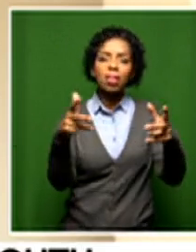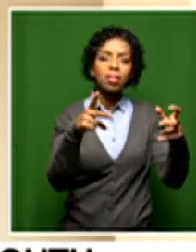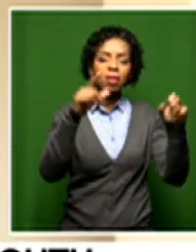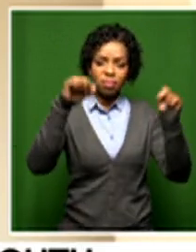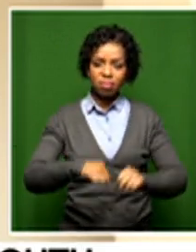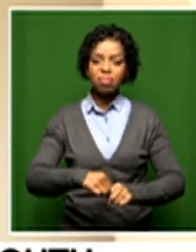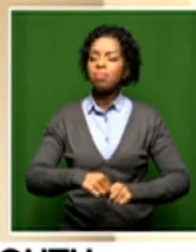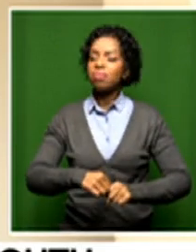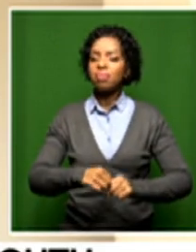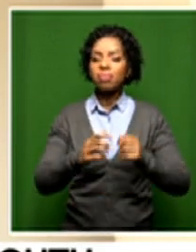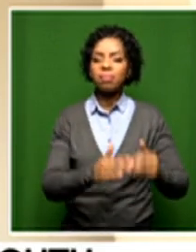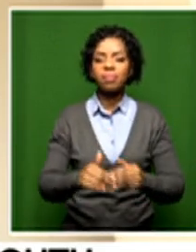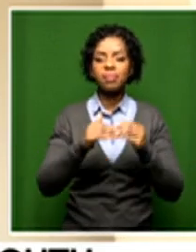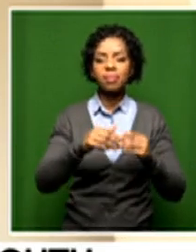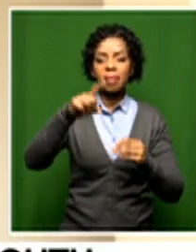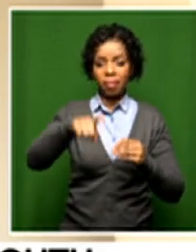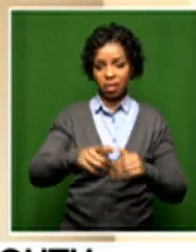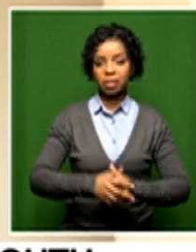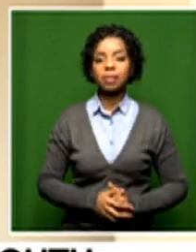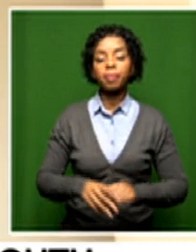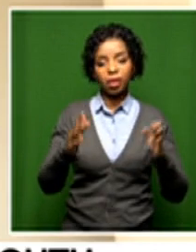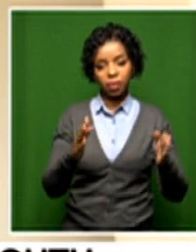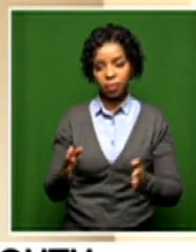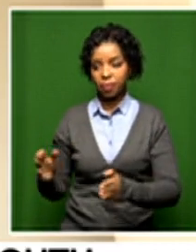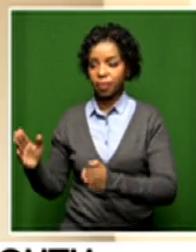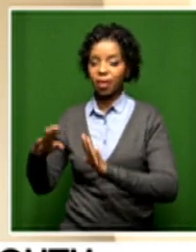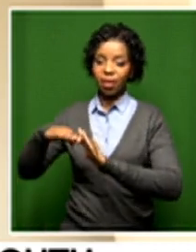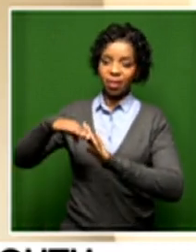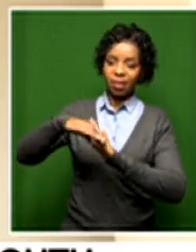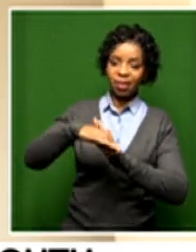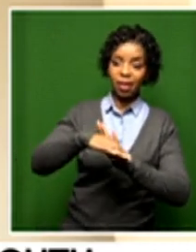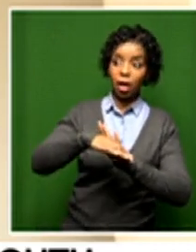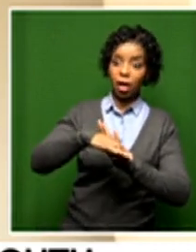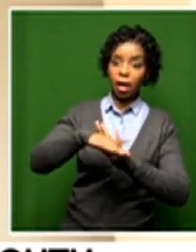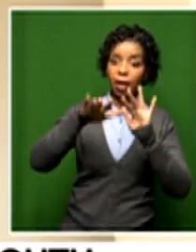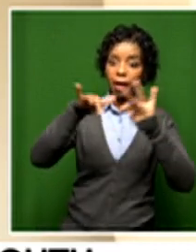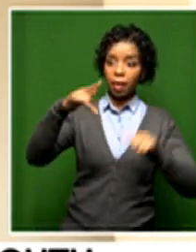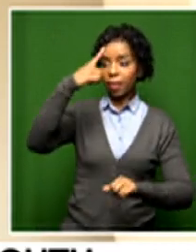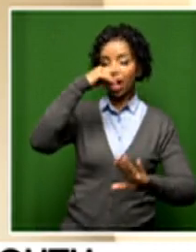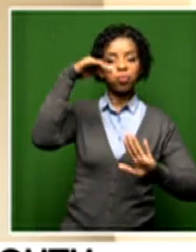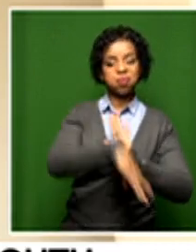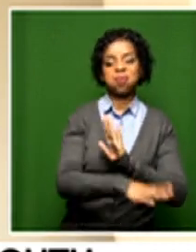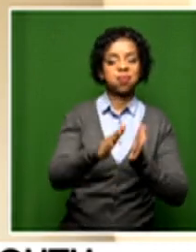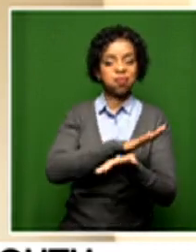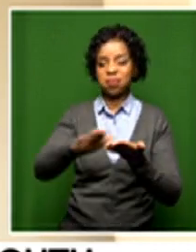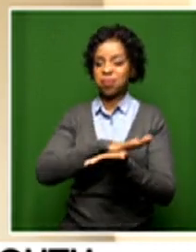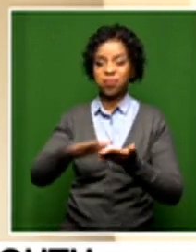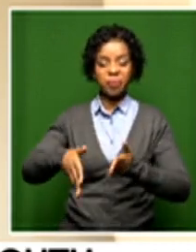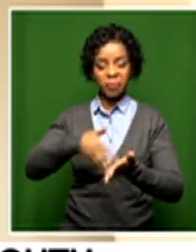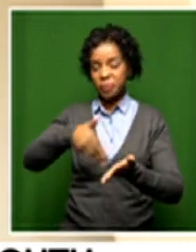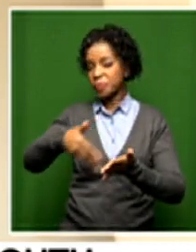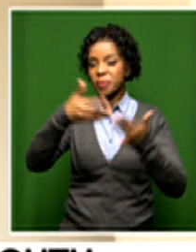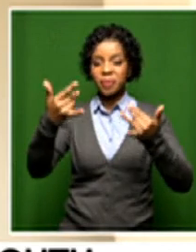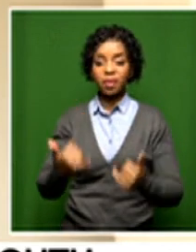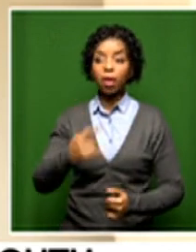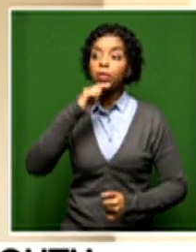Then we were over the surge, and then that suddenly created the impression that the infection is gone, when in fact it hasn't completely gone. We